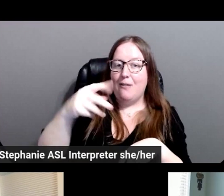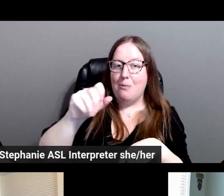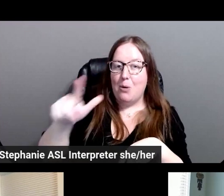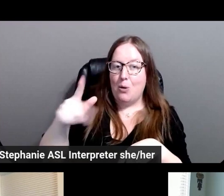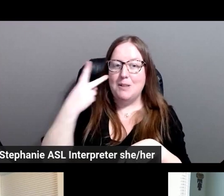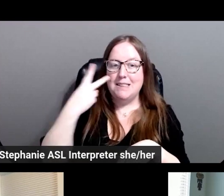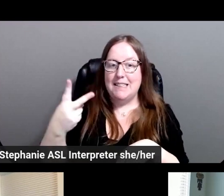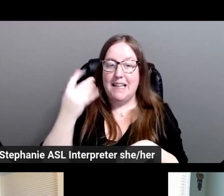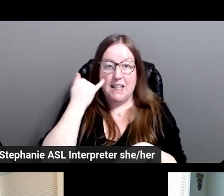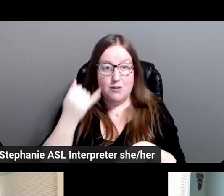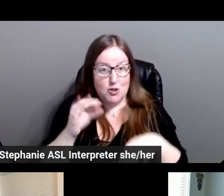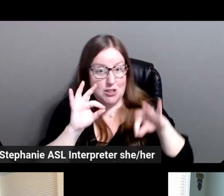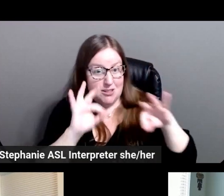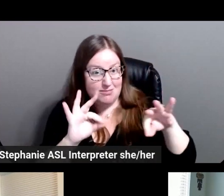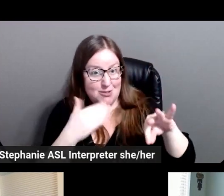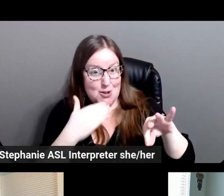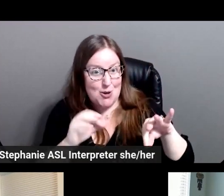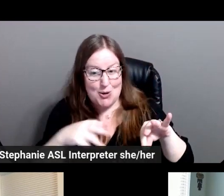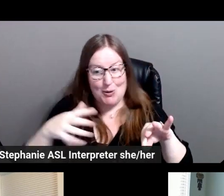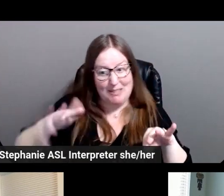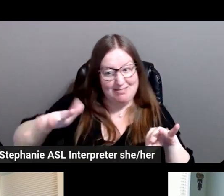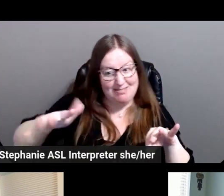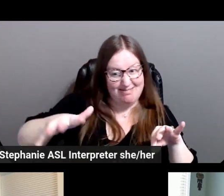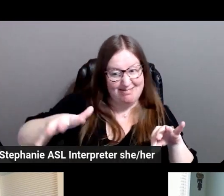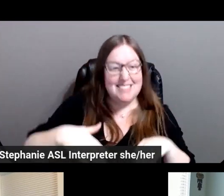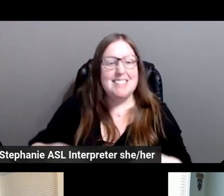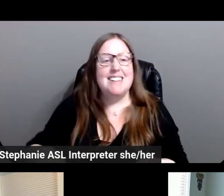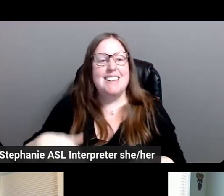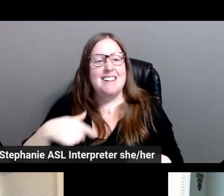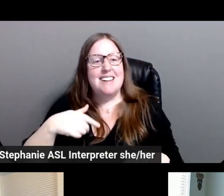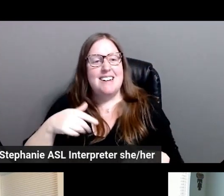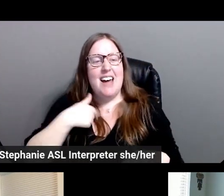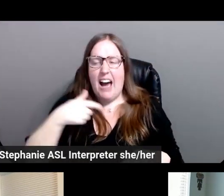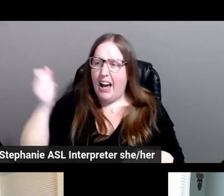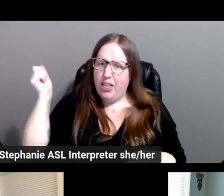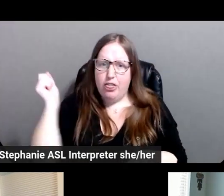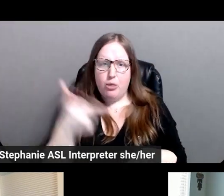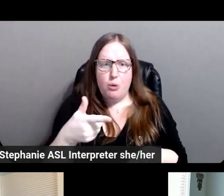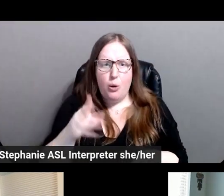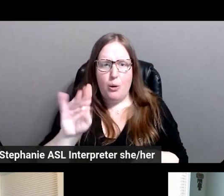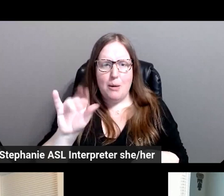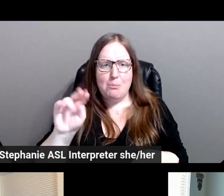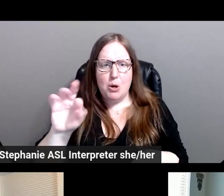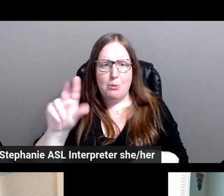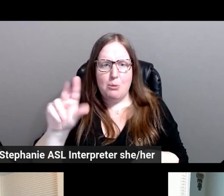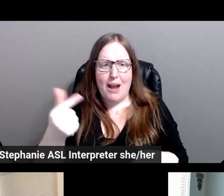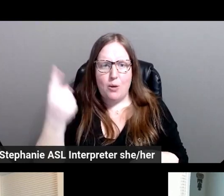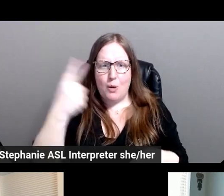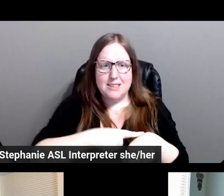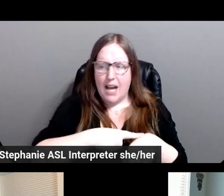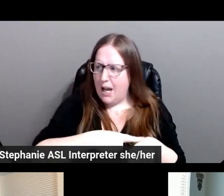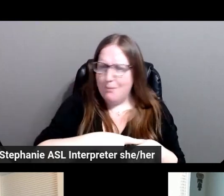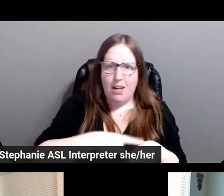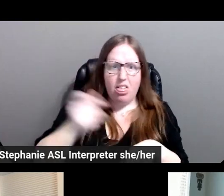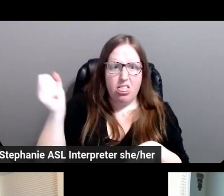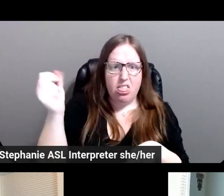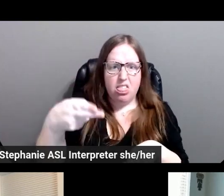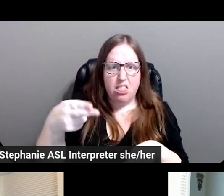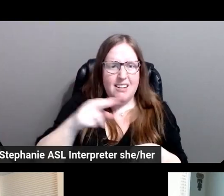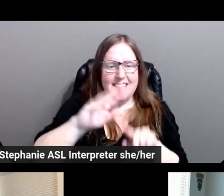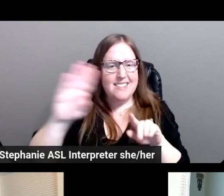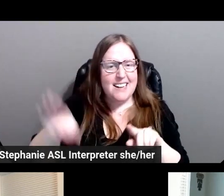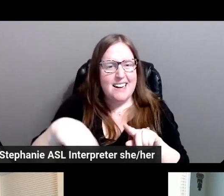well she's going to do. So I had a boomerang once and it never came back. Oh, well, yeah, it was defective. But thanks